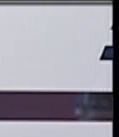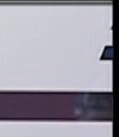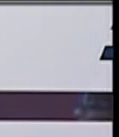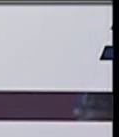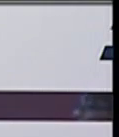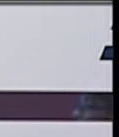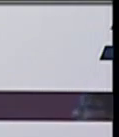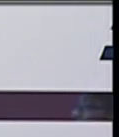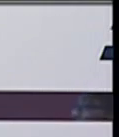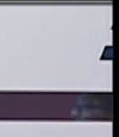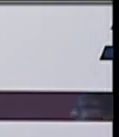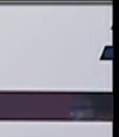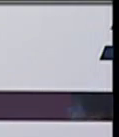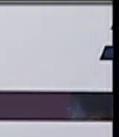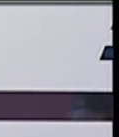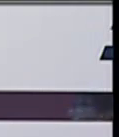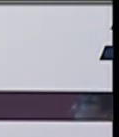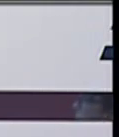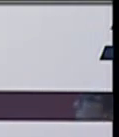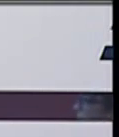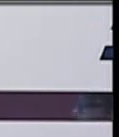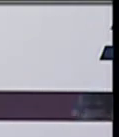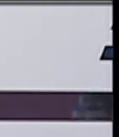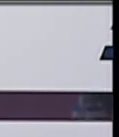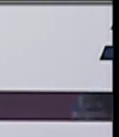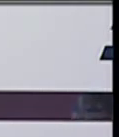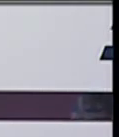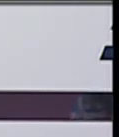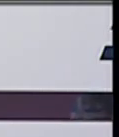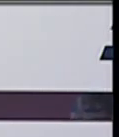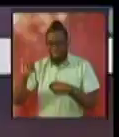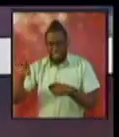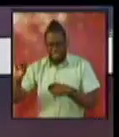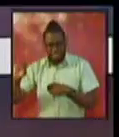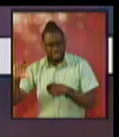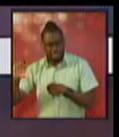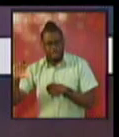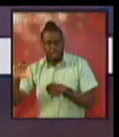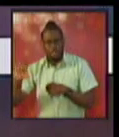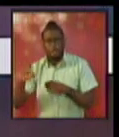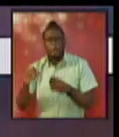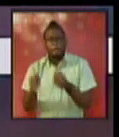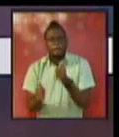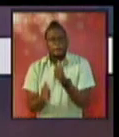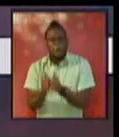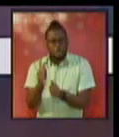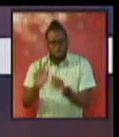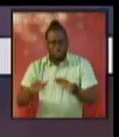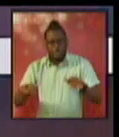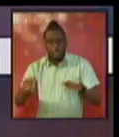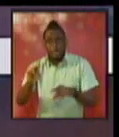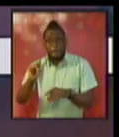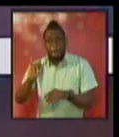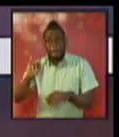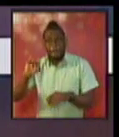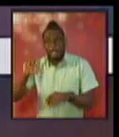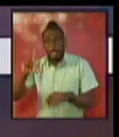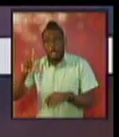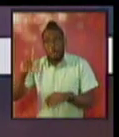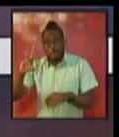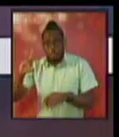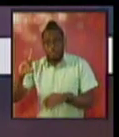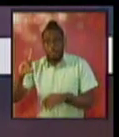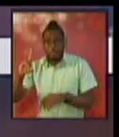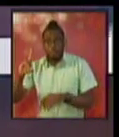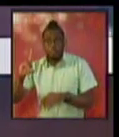and present very mild symptoms. Kimberly D'Souza reports. In fact, the one you mentioned, Tobago, in